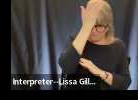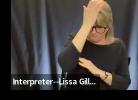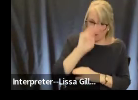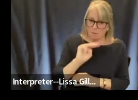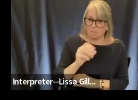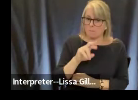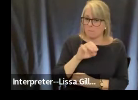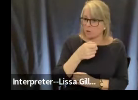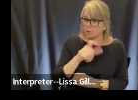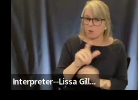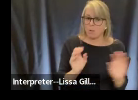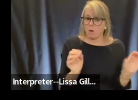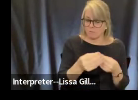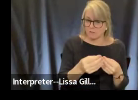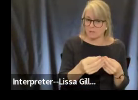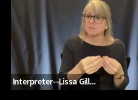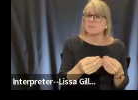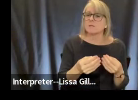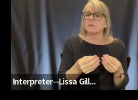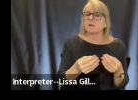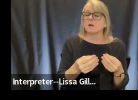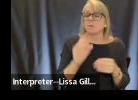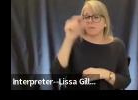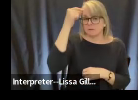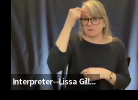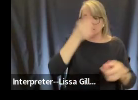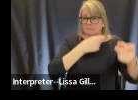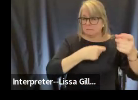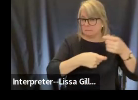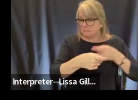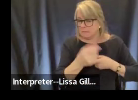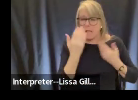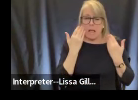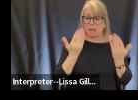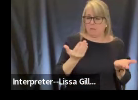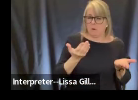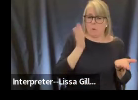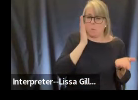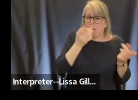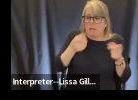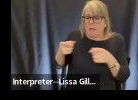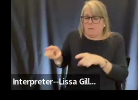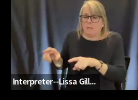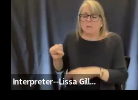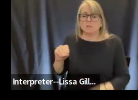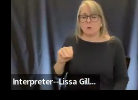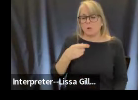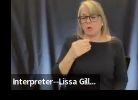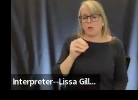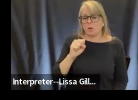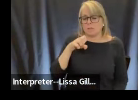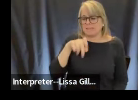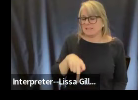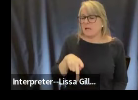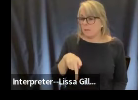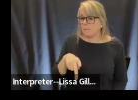presentation. With the transition of the administration, I wasn't sure what was going to be happening, so the GOSEP pitched in and set